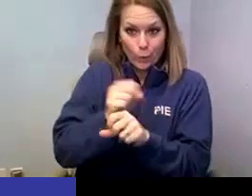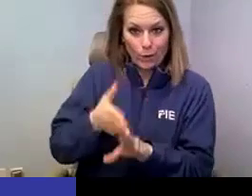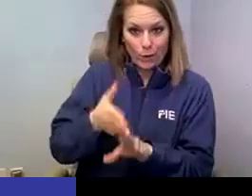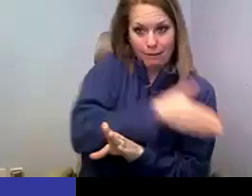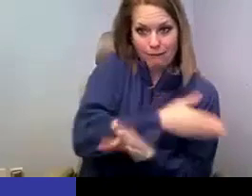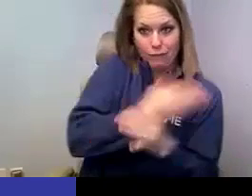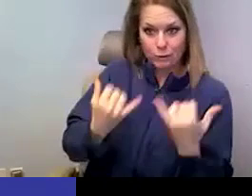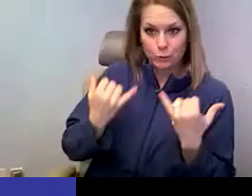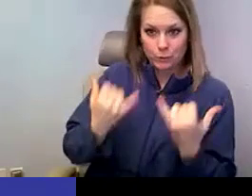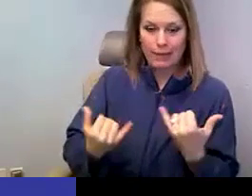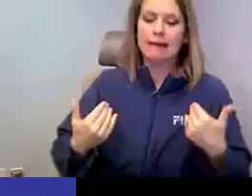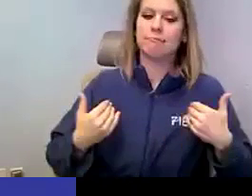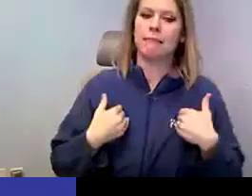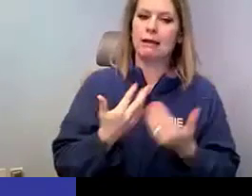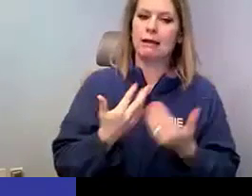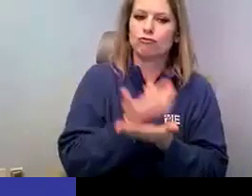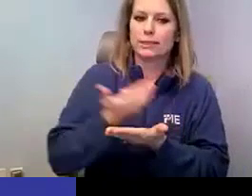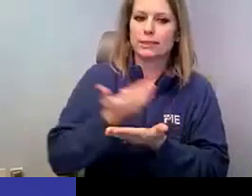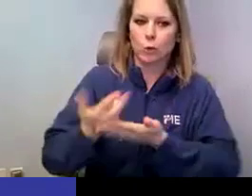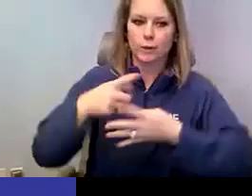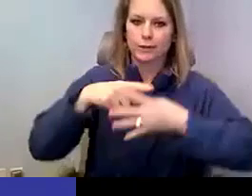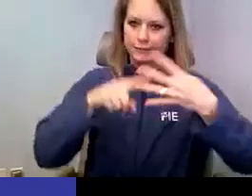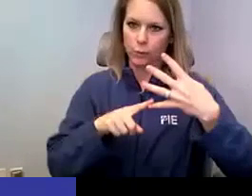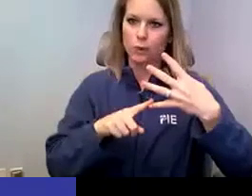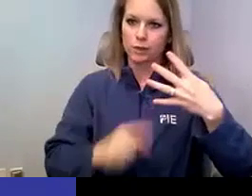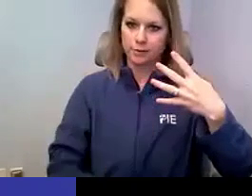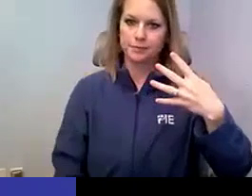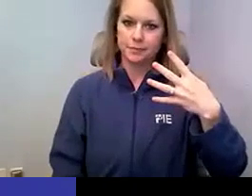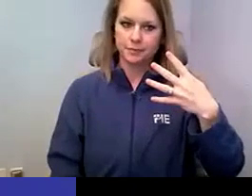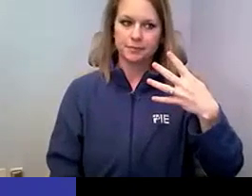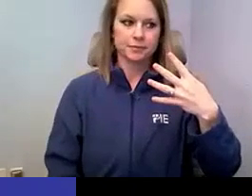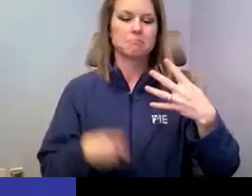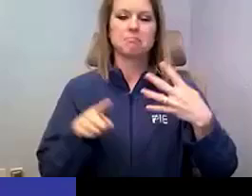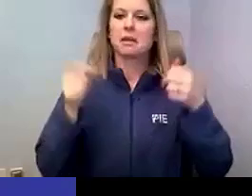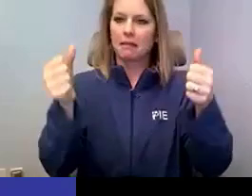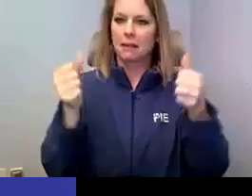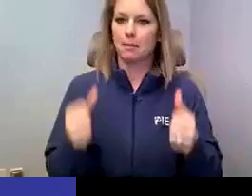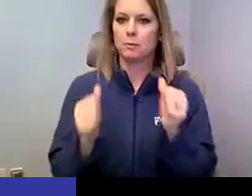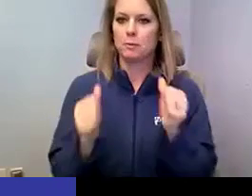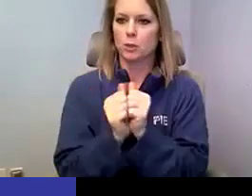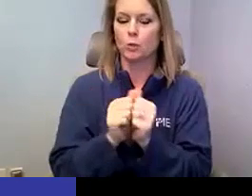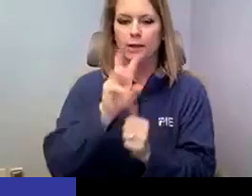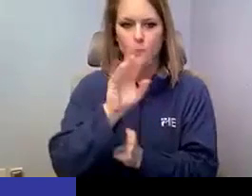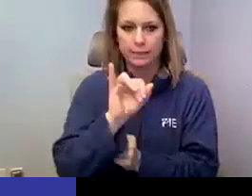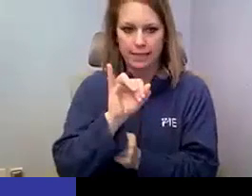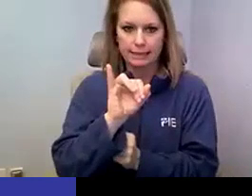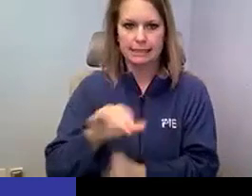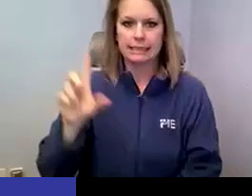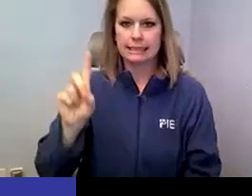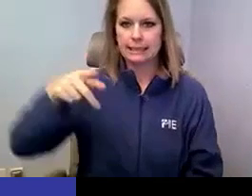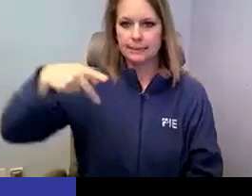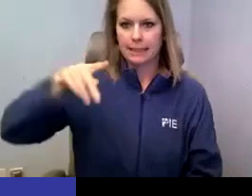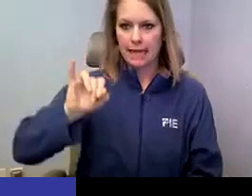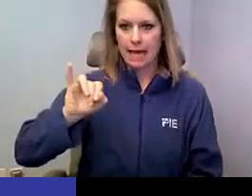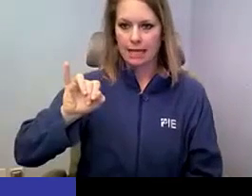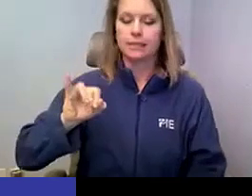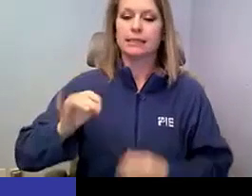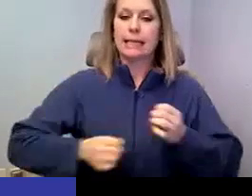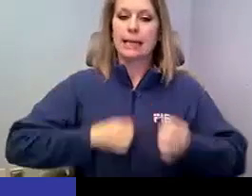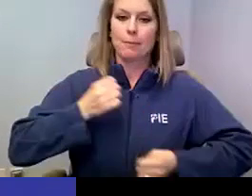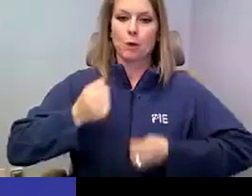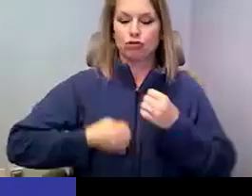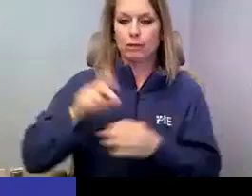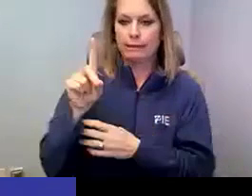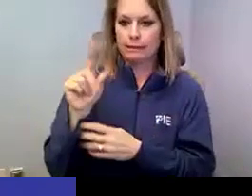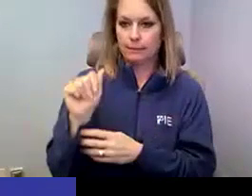we shared. These resources are posted to the Wisconsin DPI Emotional Disability webpage and the Professional